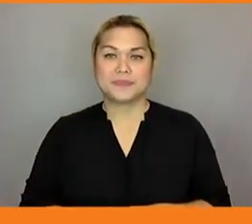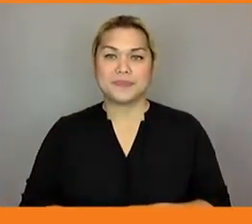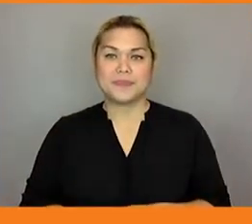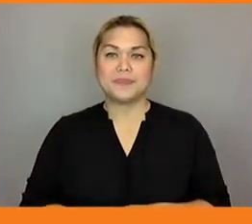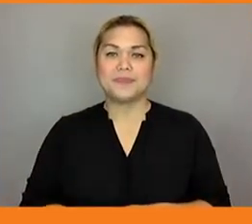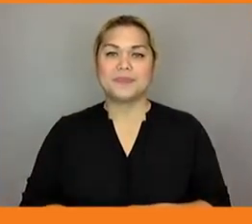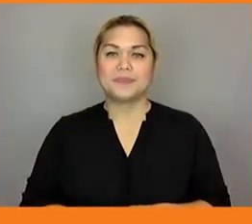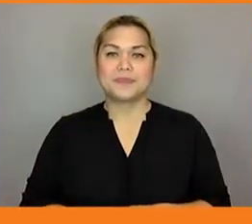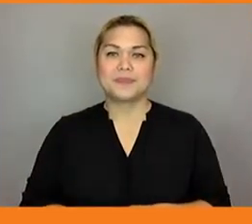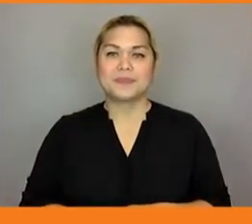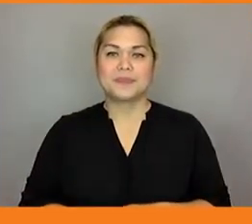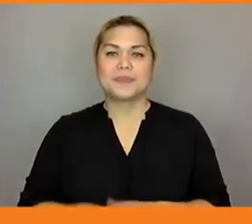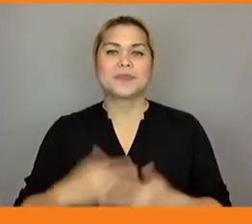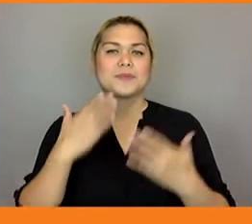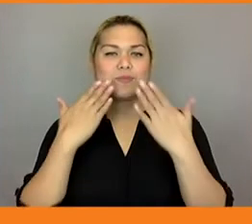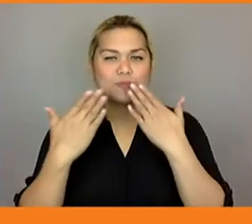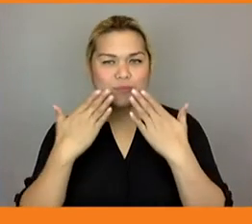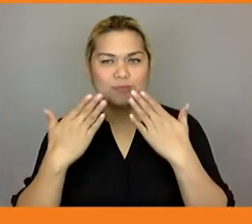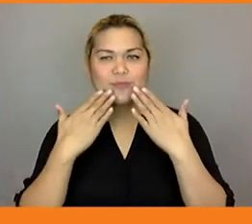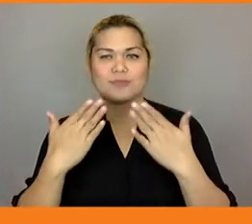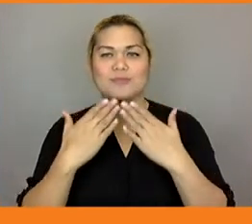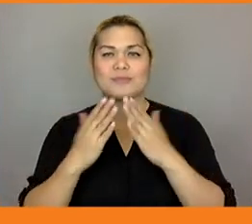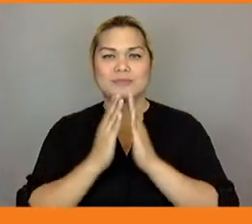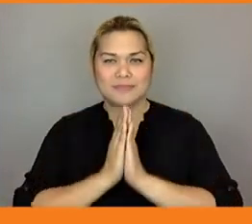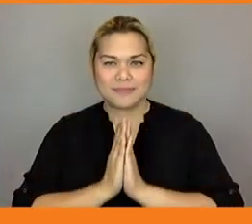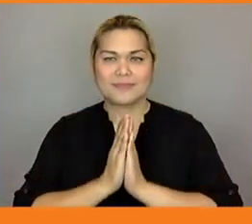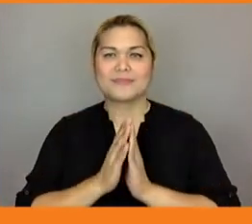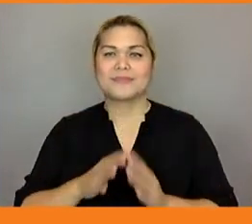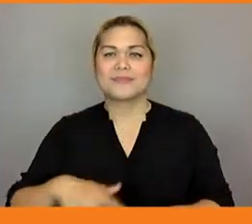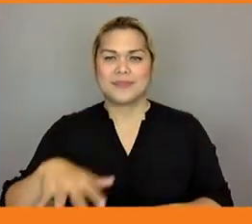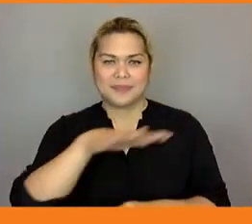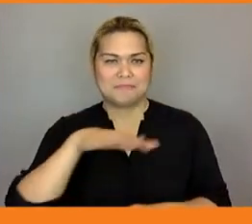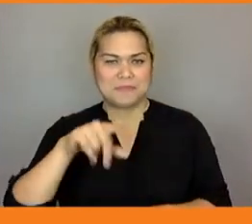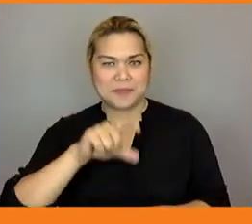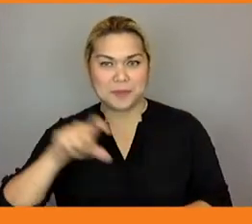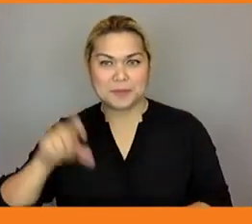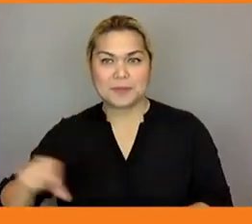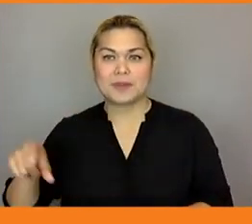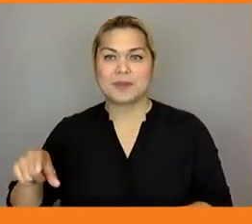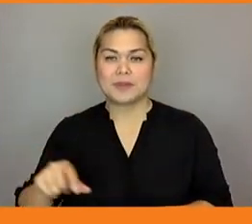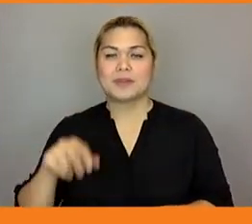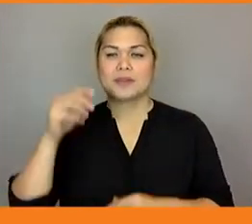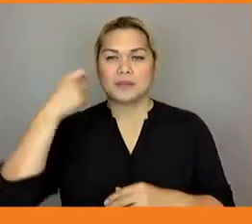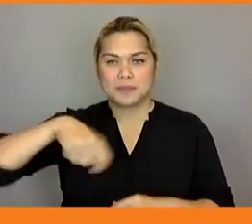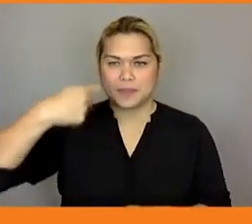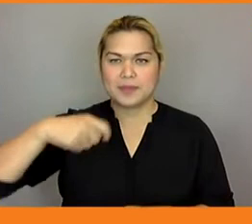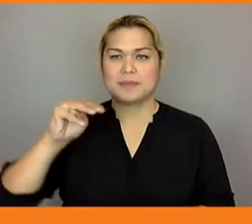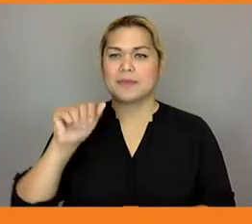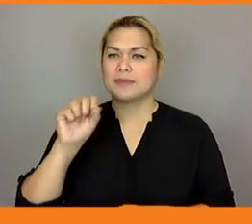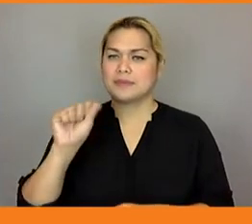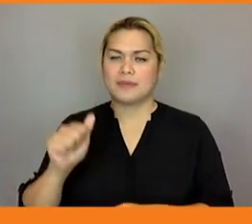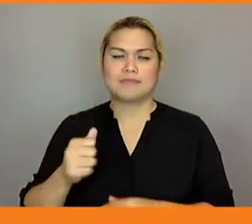respected president. Greetings from Nepal. Thank you for this opportunity on behalf of the NGO Forum on ADB and other civil society